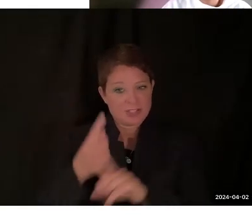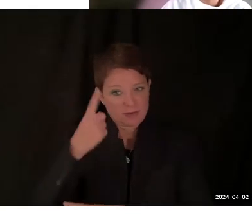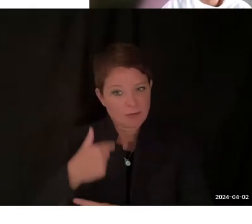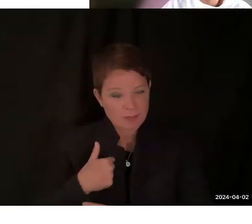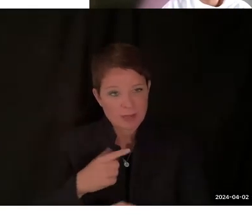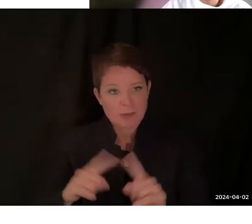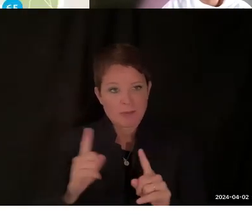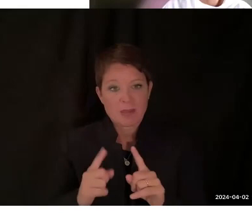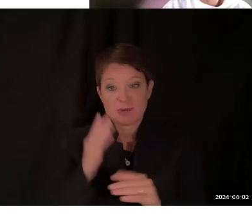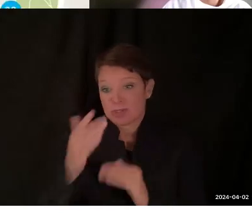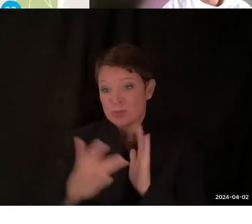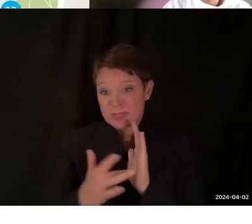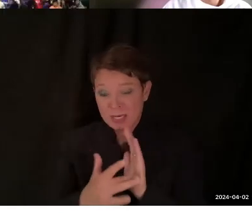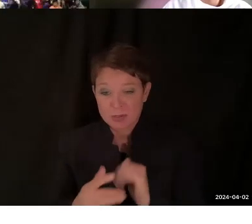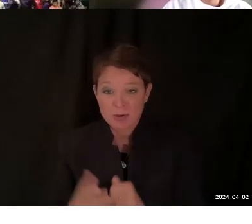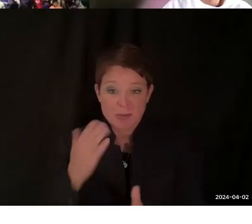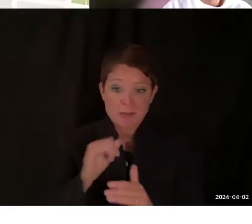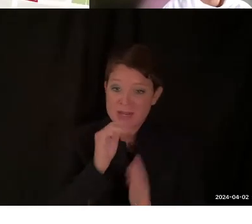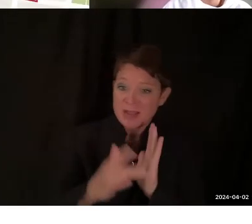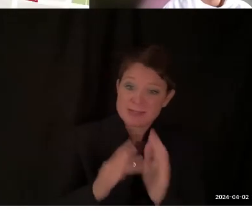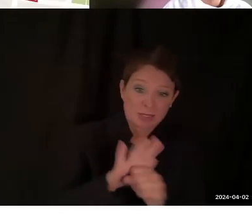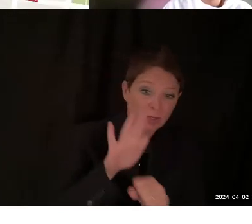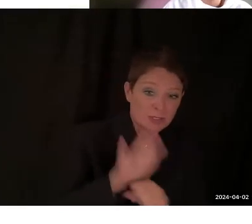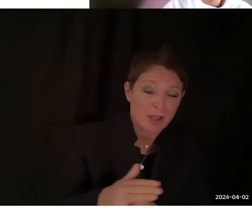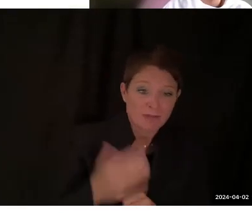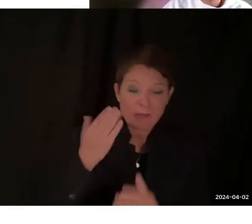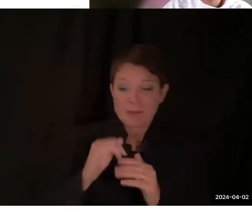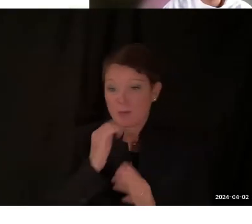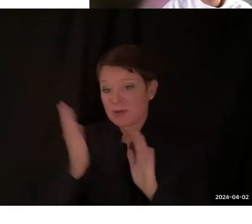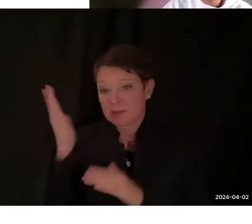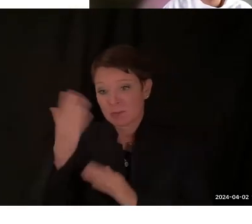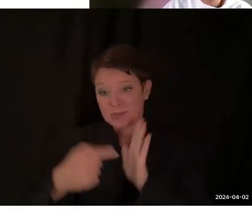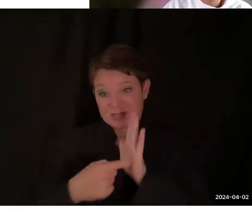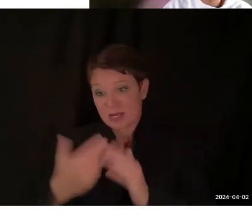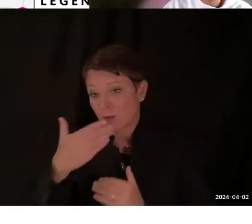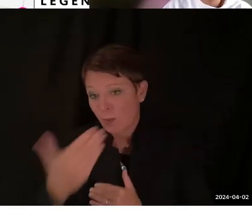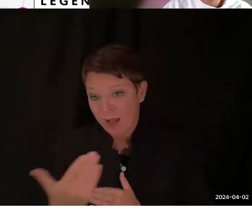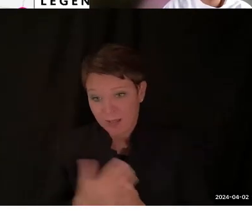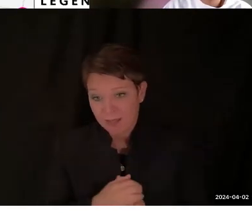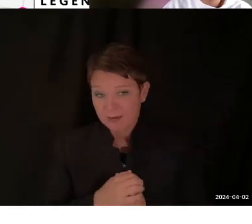maybe it was a little too technical, maybe it was not technical enough, maybe it just wasn't presented well, but